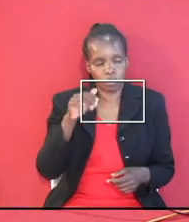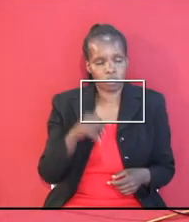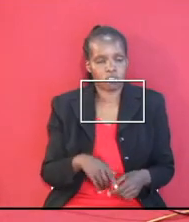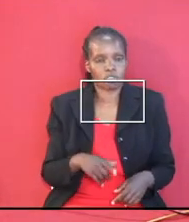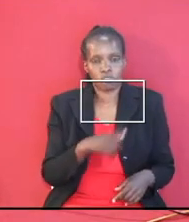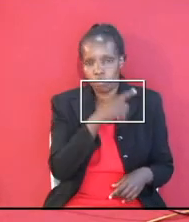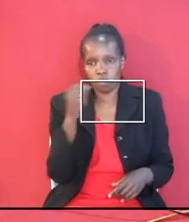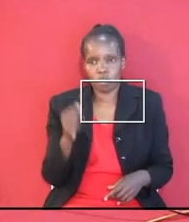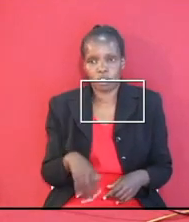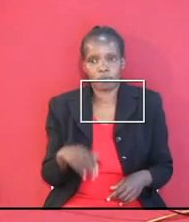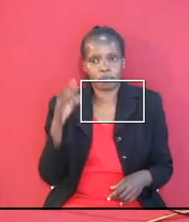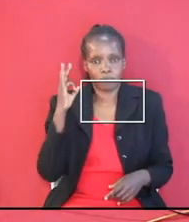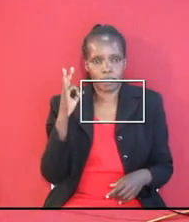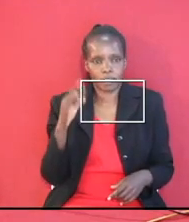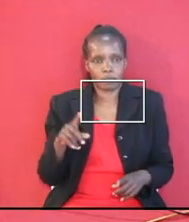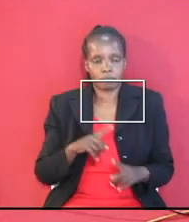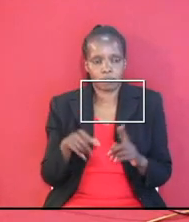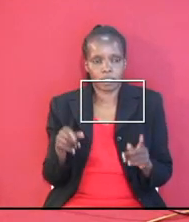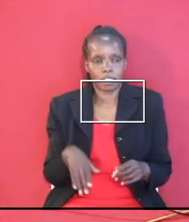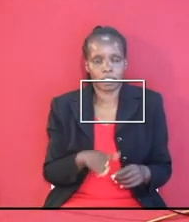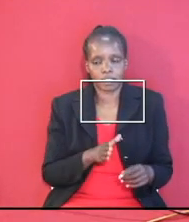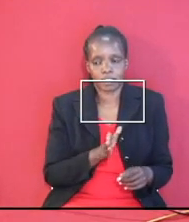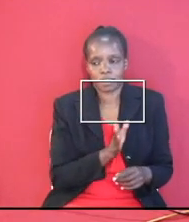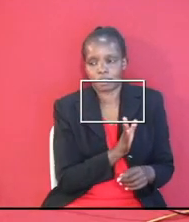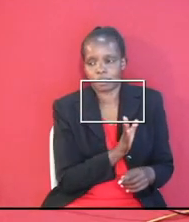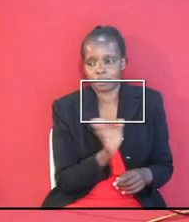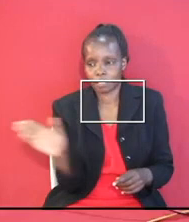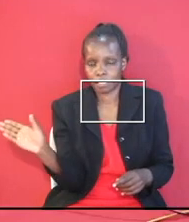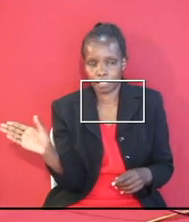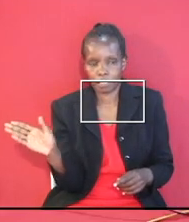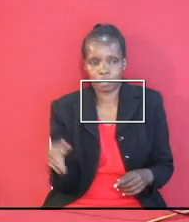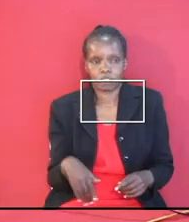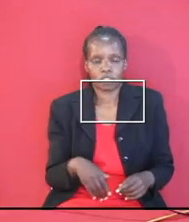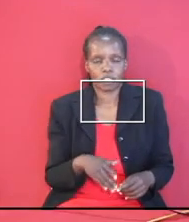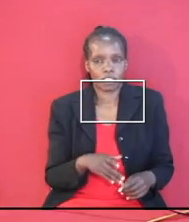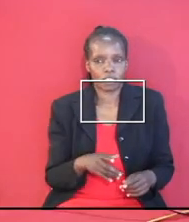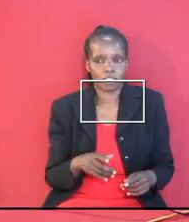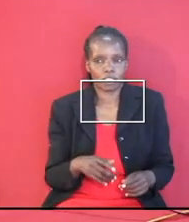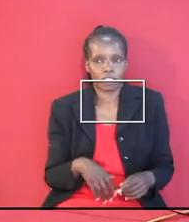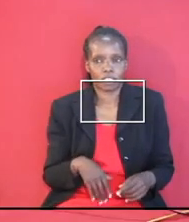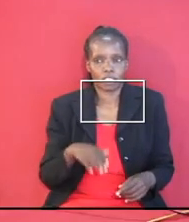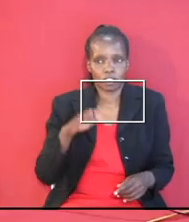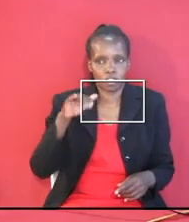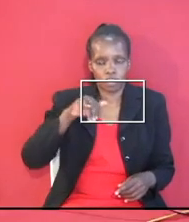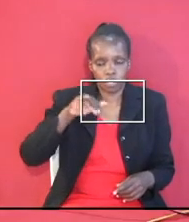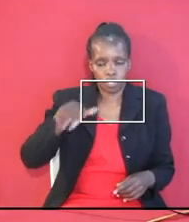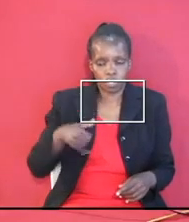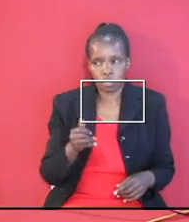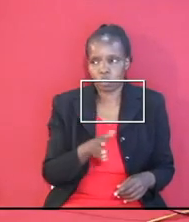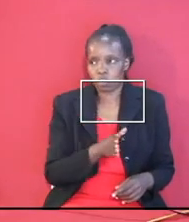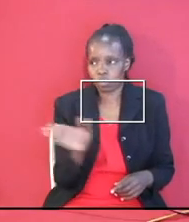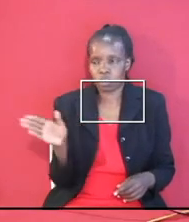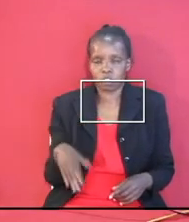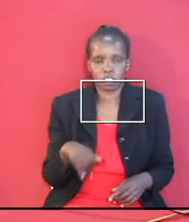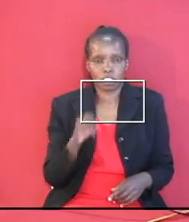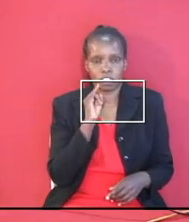Nineveh to preach. But instead, he went to Tarshish. Yes. Jonah was called, given